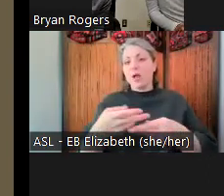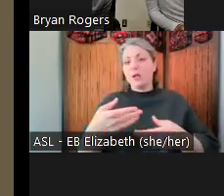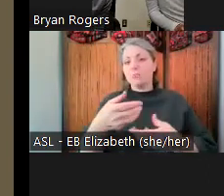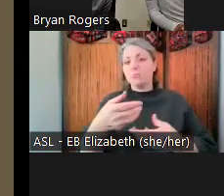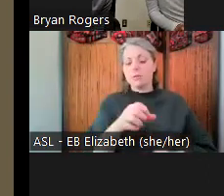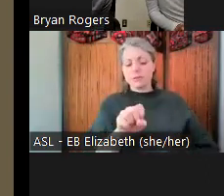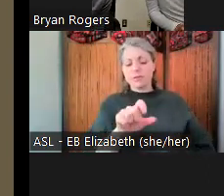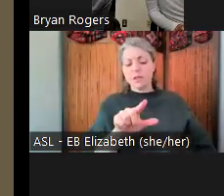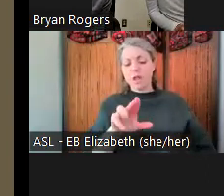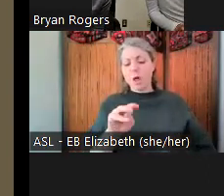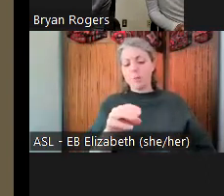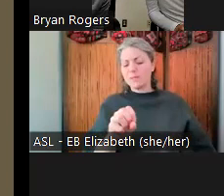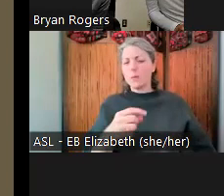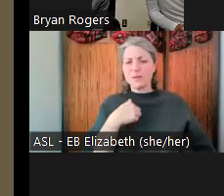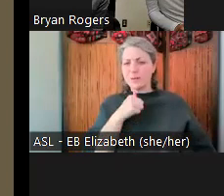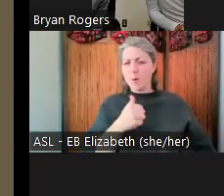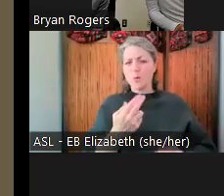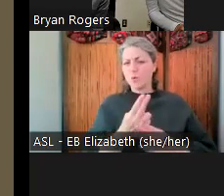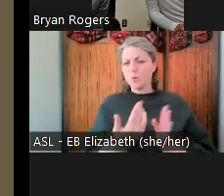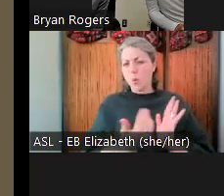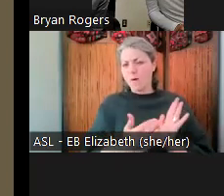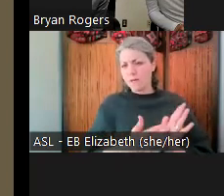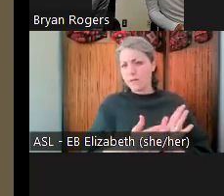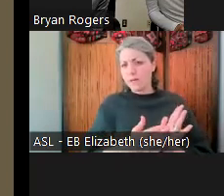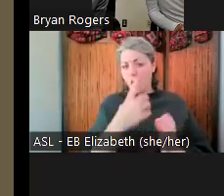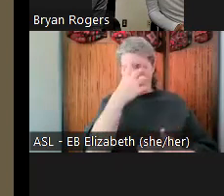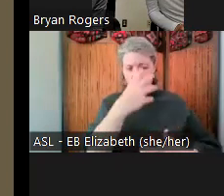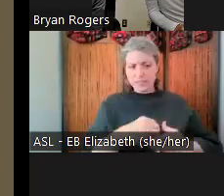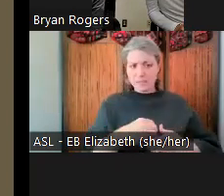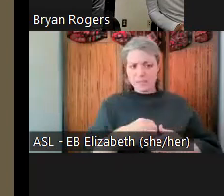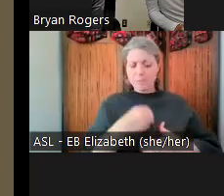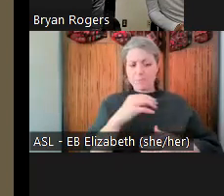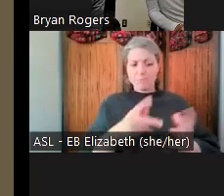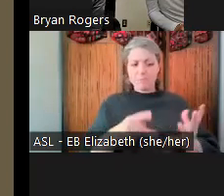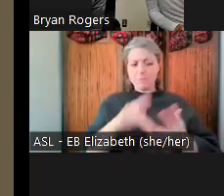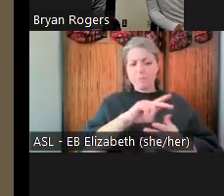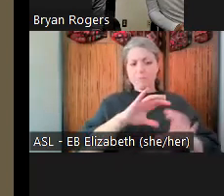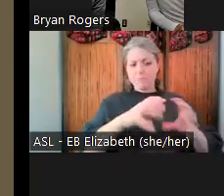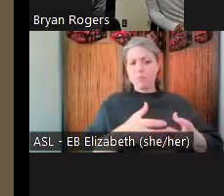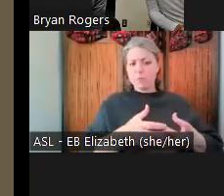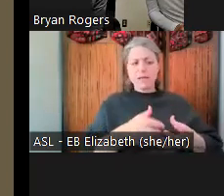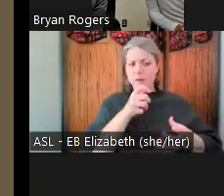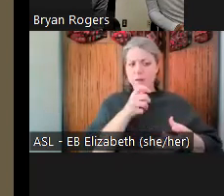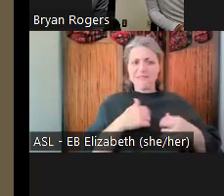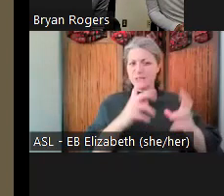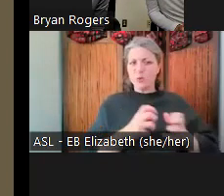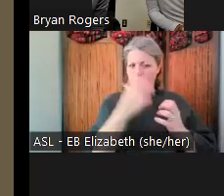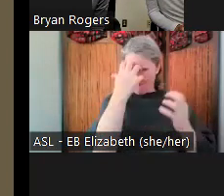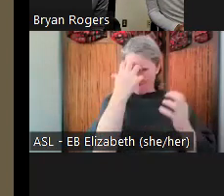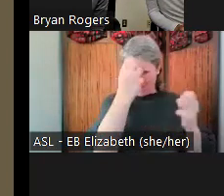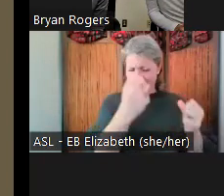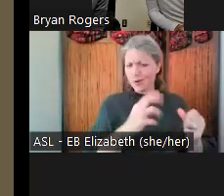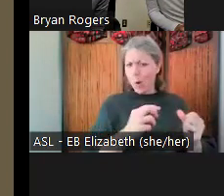our population with autism typically is not too many issues with memory, so we might skip that one and customize our